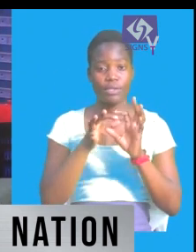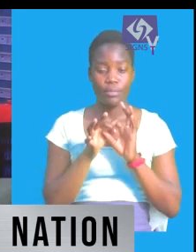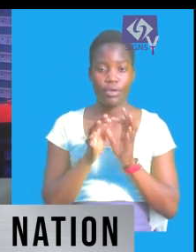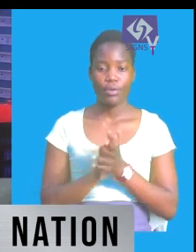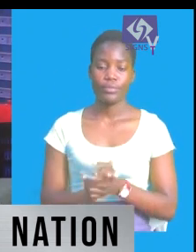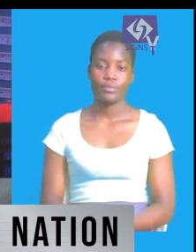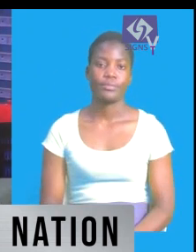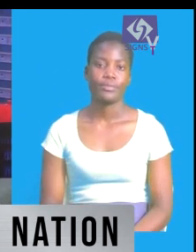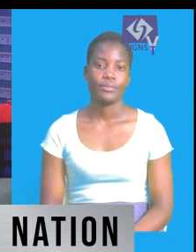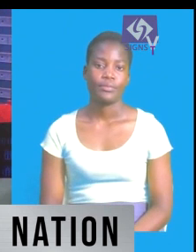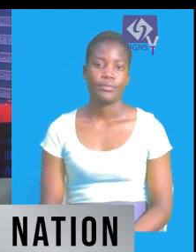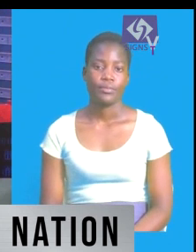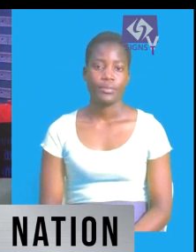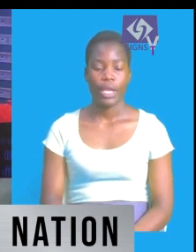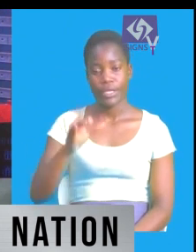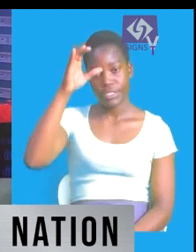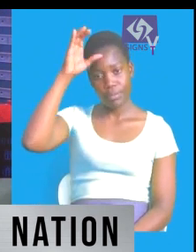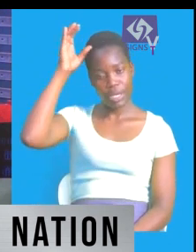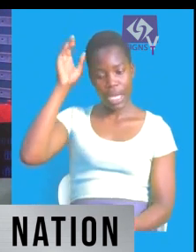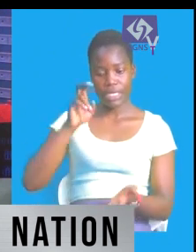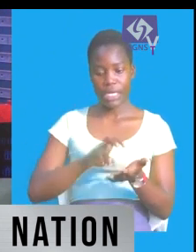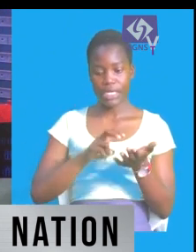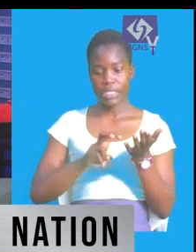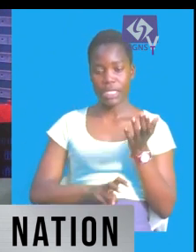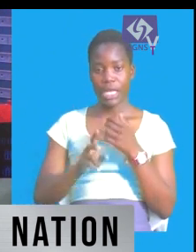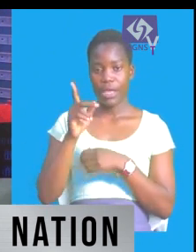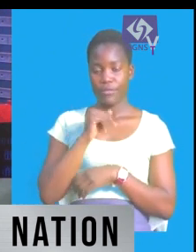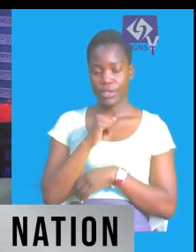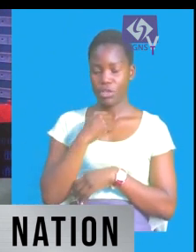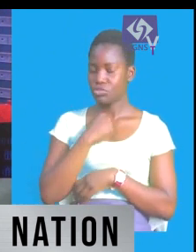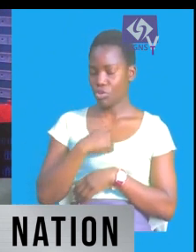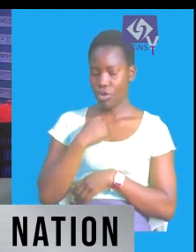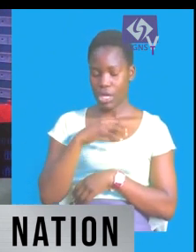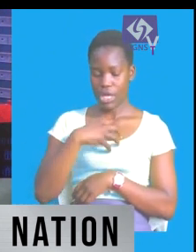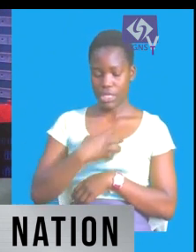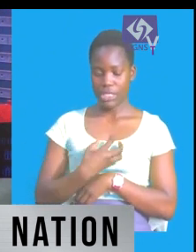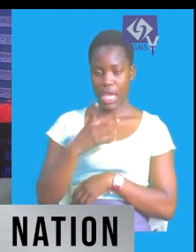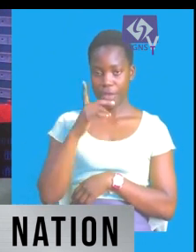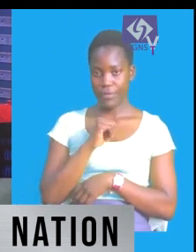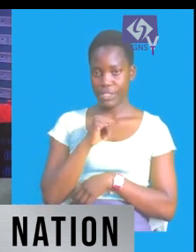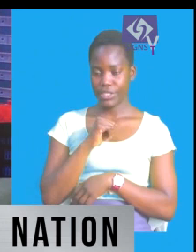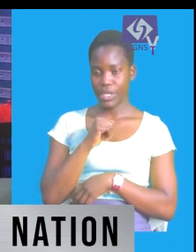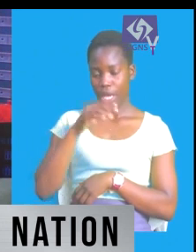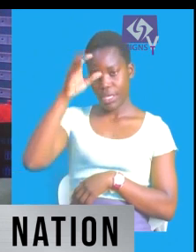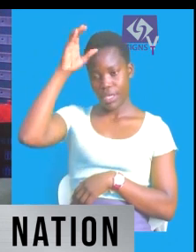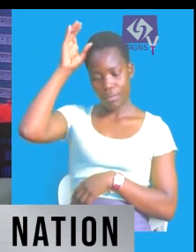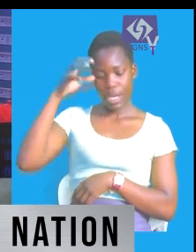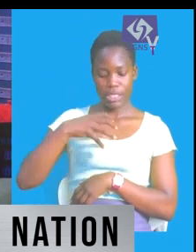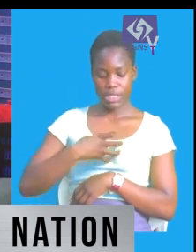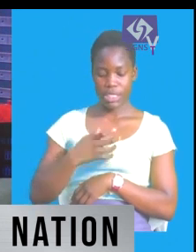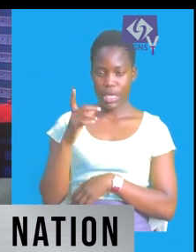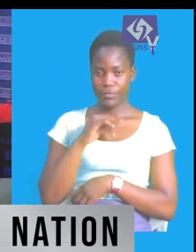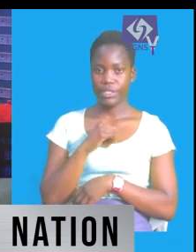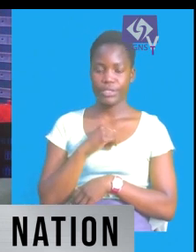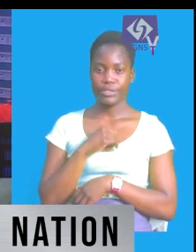you Chebukati has resigned now? Retired. Oh, retired. Yeah. Come on, not resigned. Retired. Sorry for that. Retired.